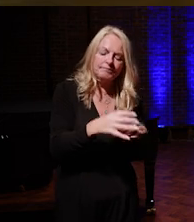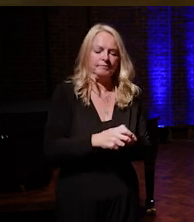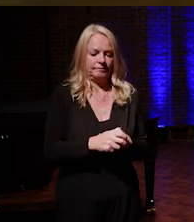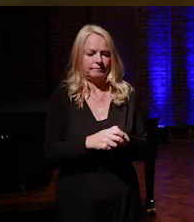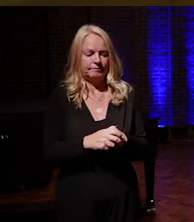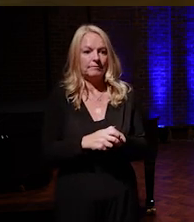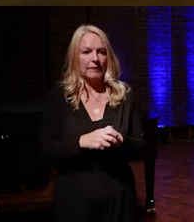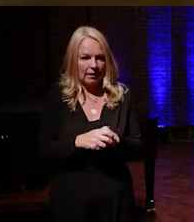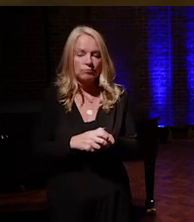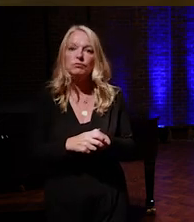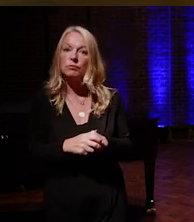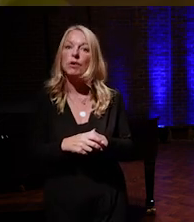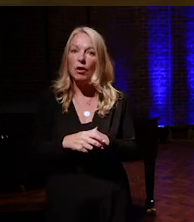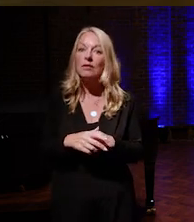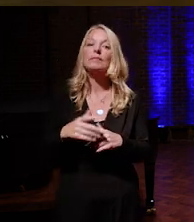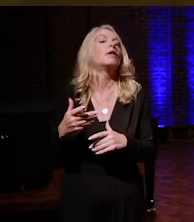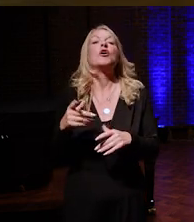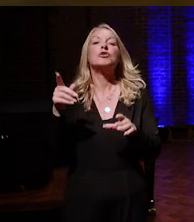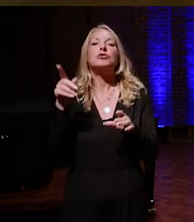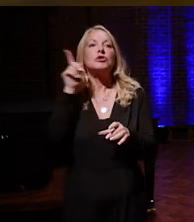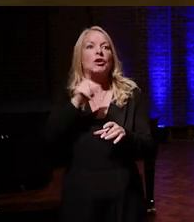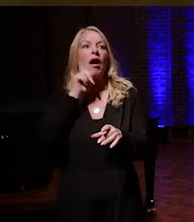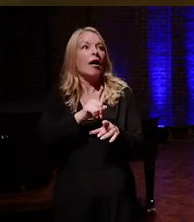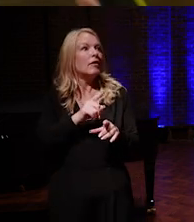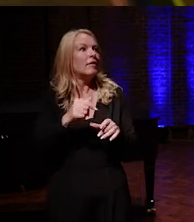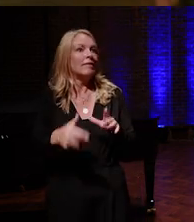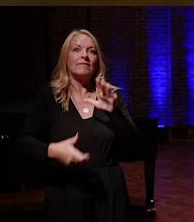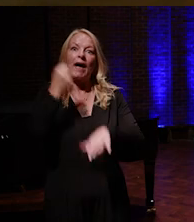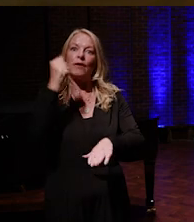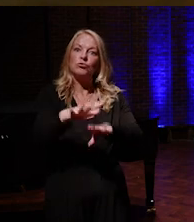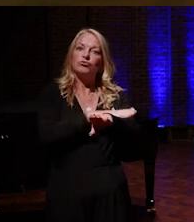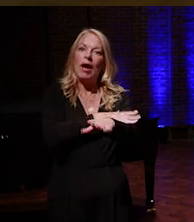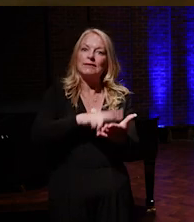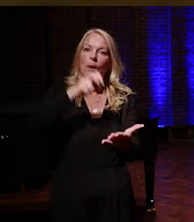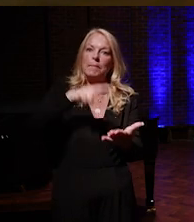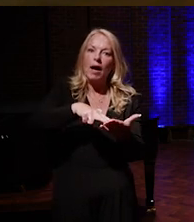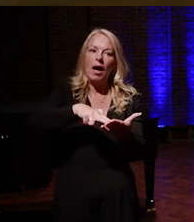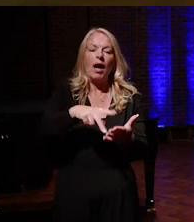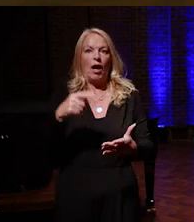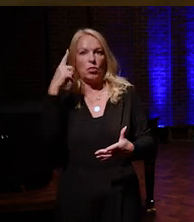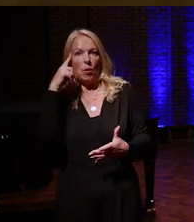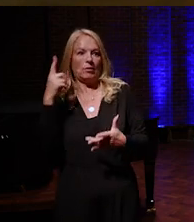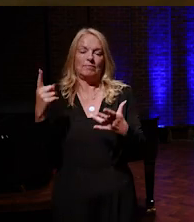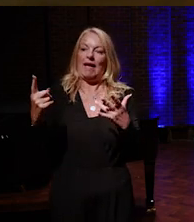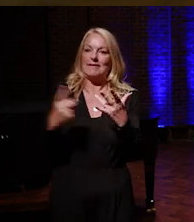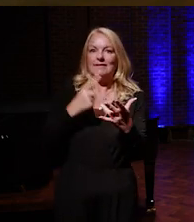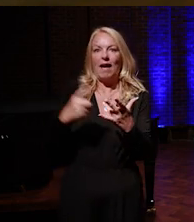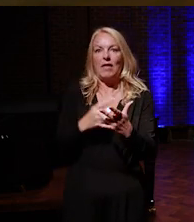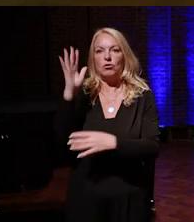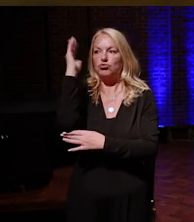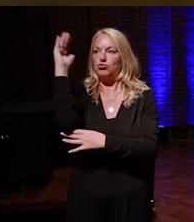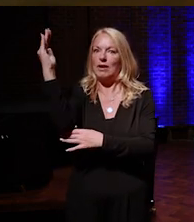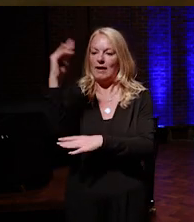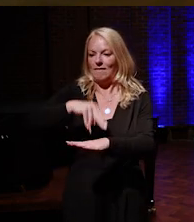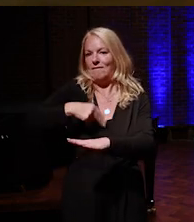So, we were off to a good start. This young girl had just caught her first grasshopper. So I thought, let's extend the walk. I know a fantastic fallen tree that always has some good bugs